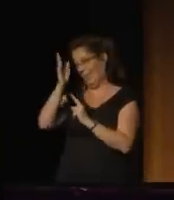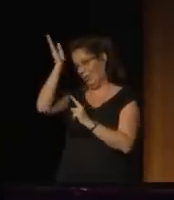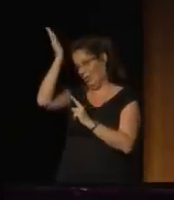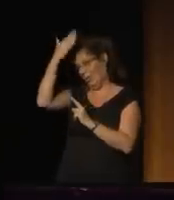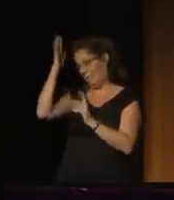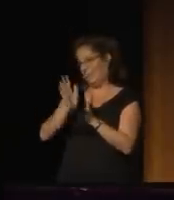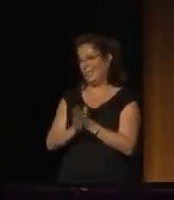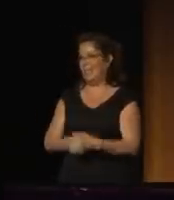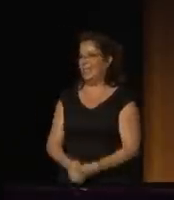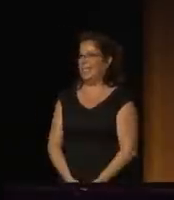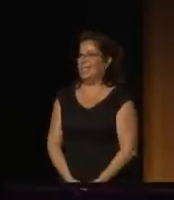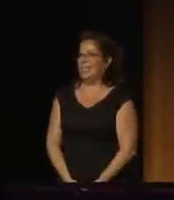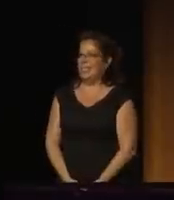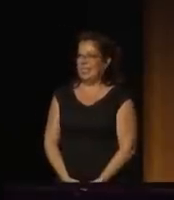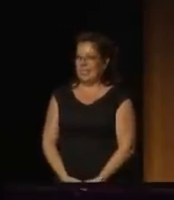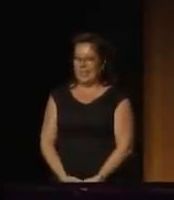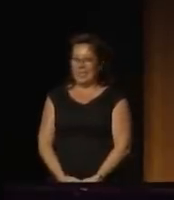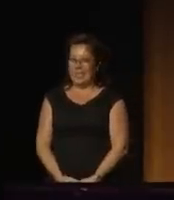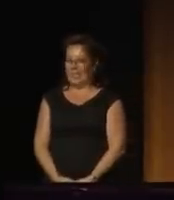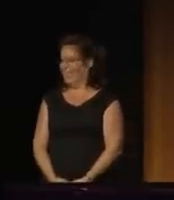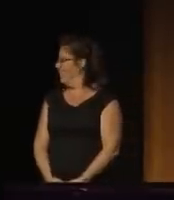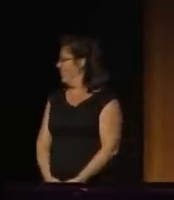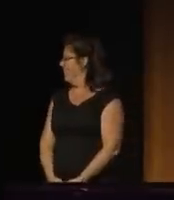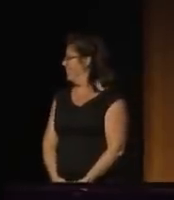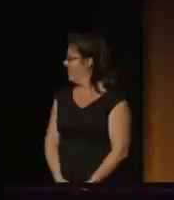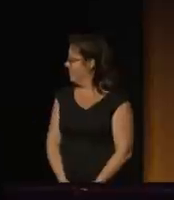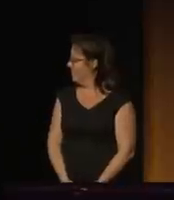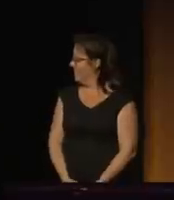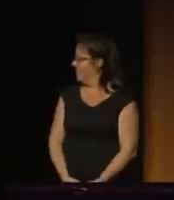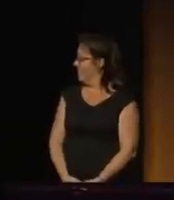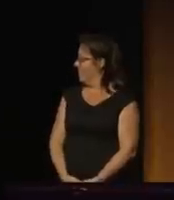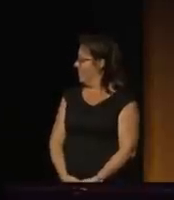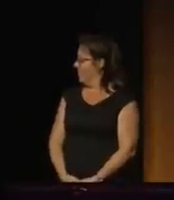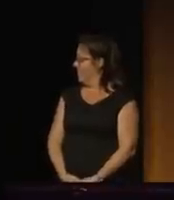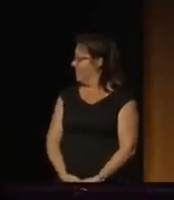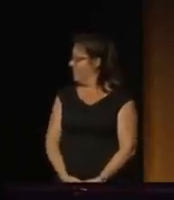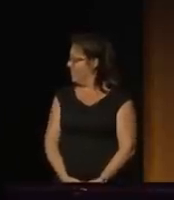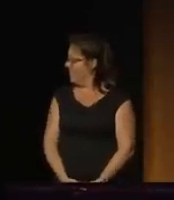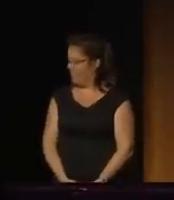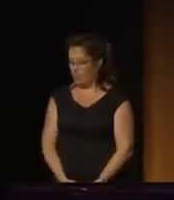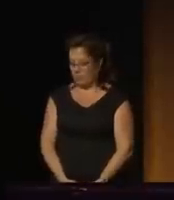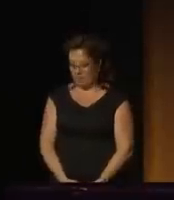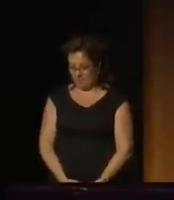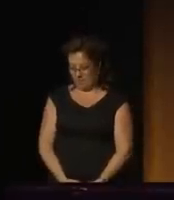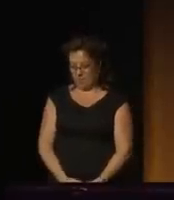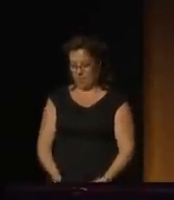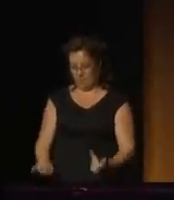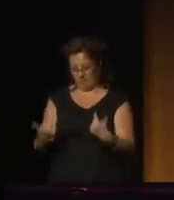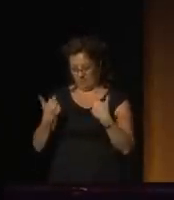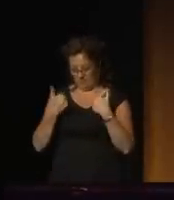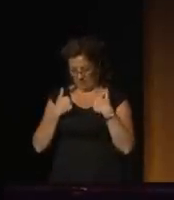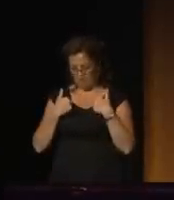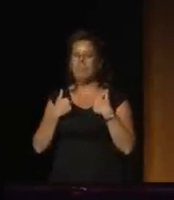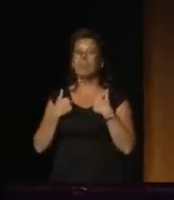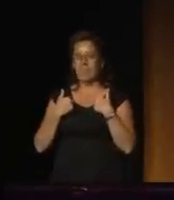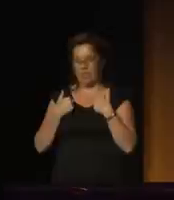Ooh. Well, I'll start. Sorry, NRA. So your views on the NRA and Trump. As a former member of